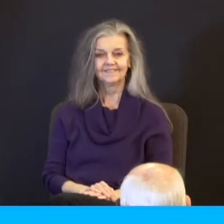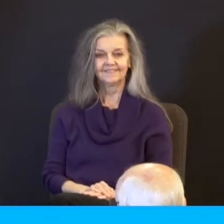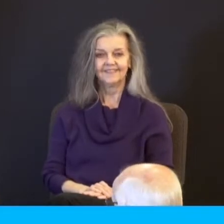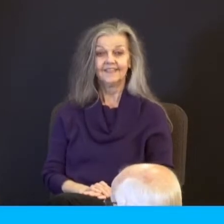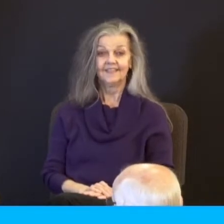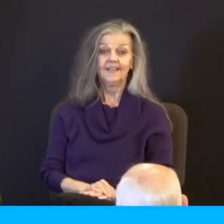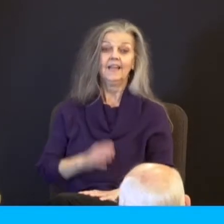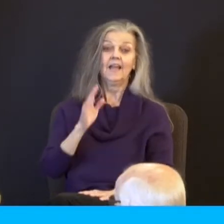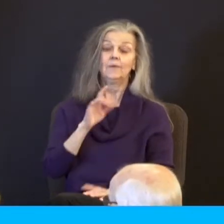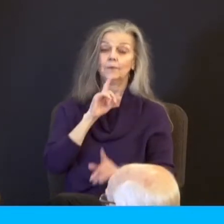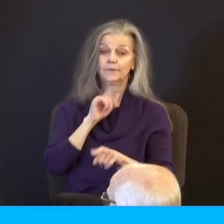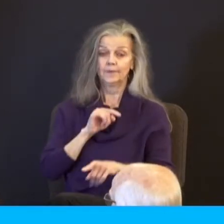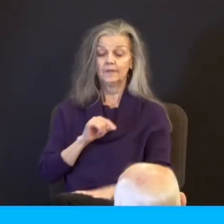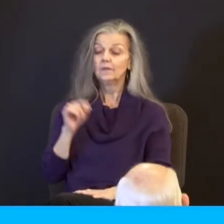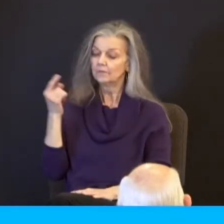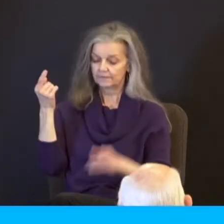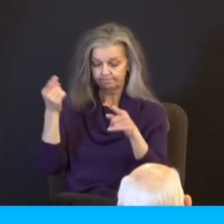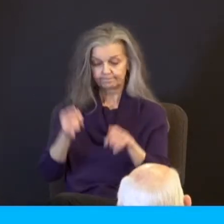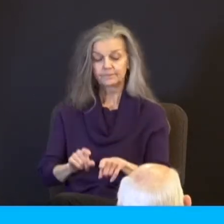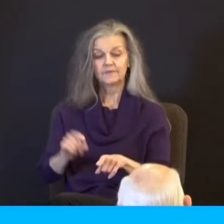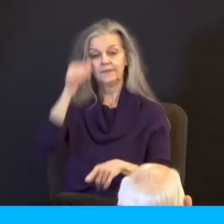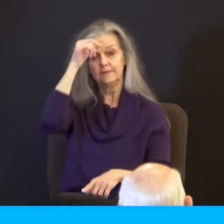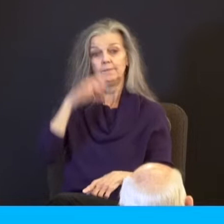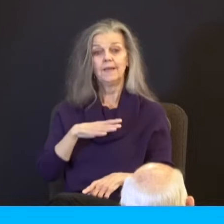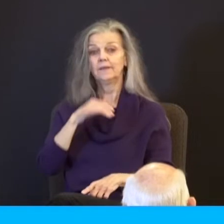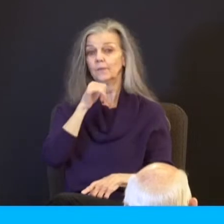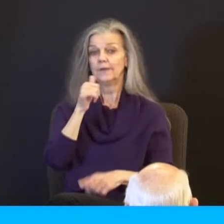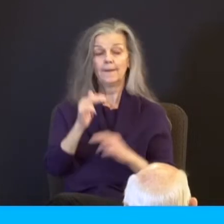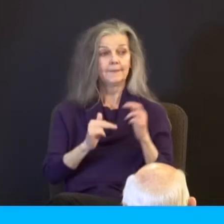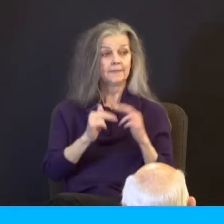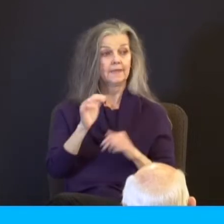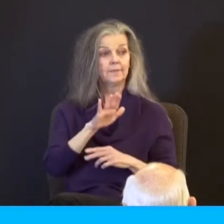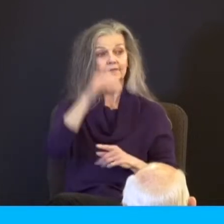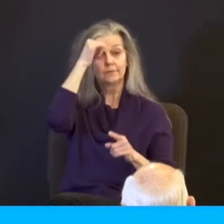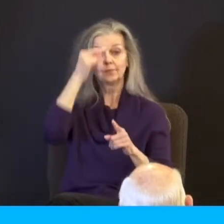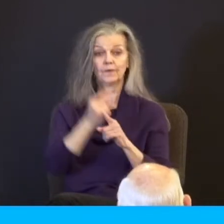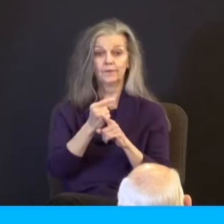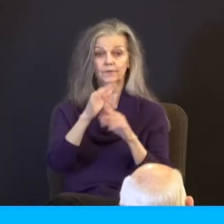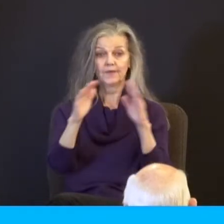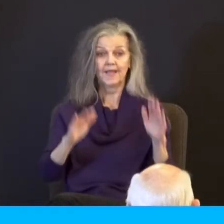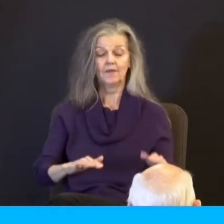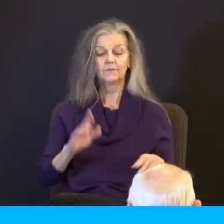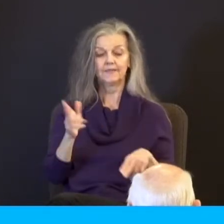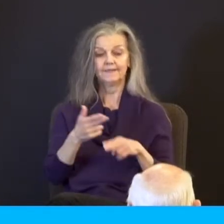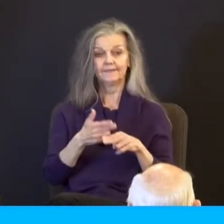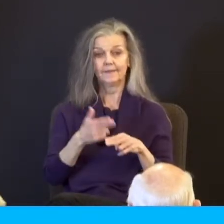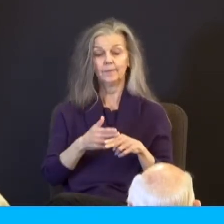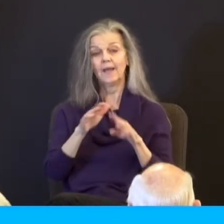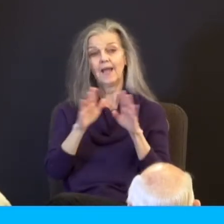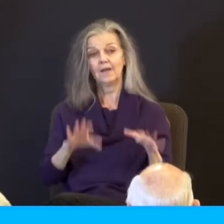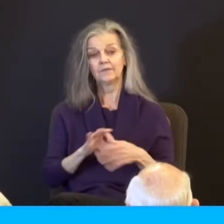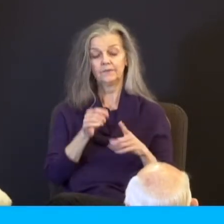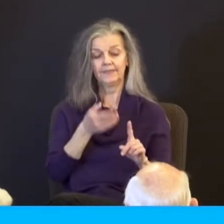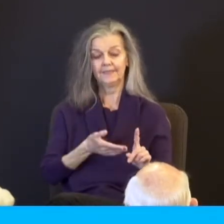And shall answer and say, so shall it be done unto the man that will not build up his brother's house. And his name shall be called in Israel, the house of him